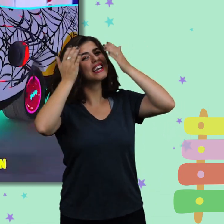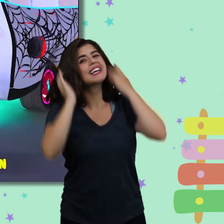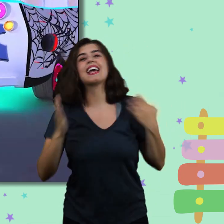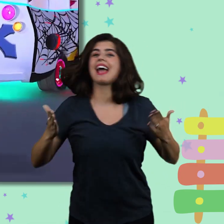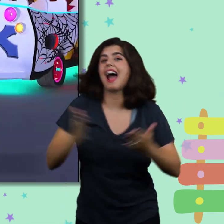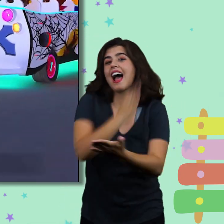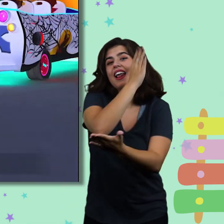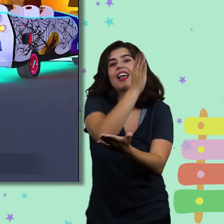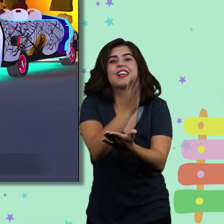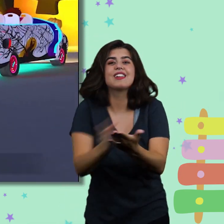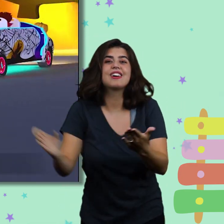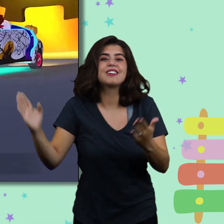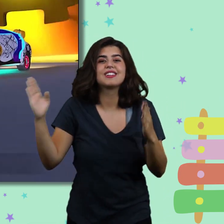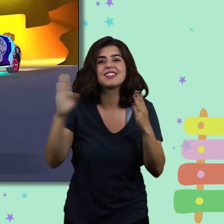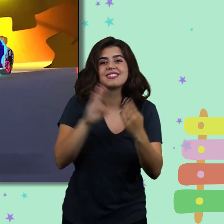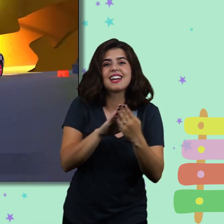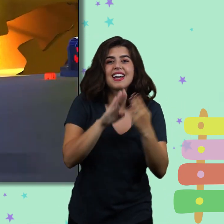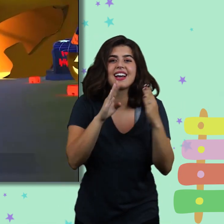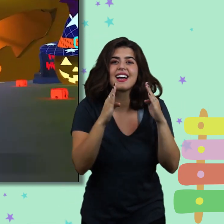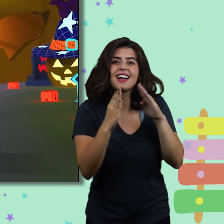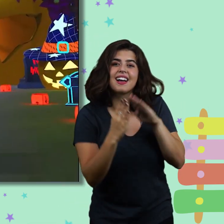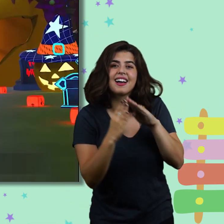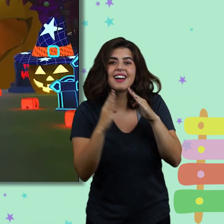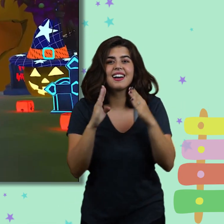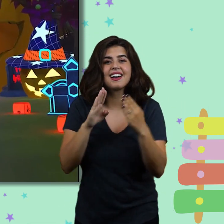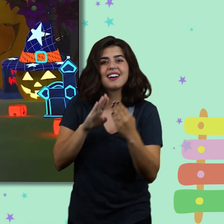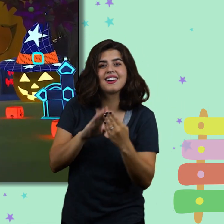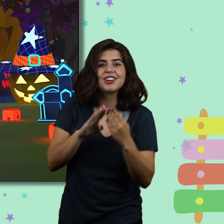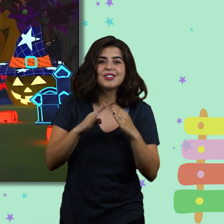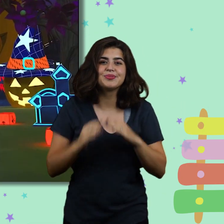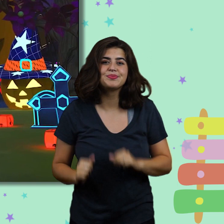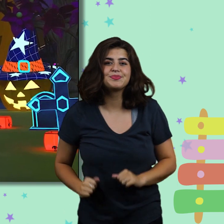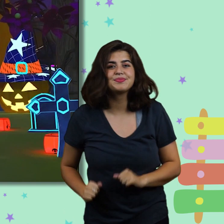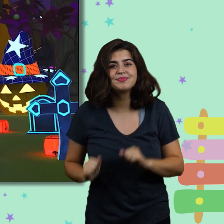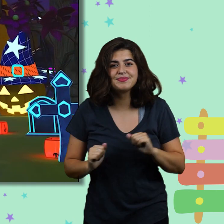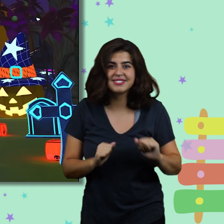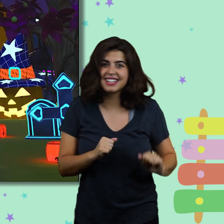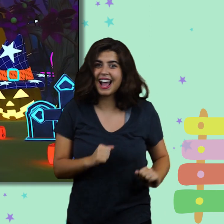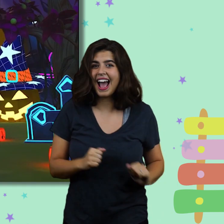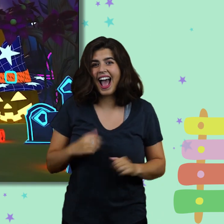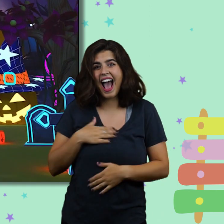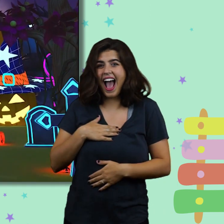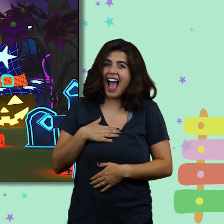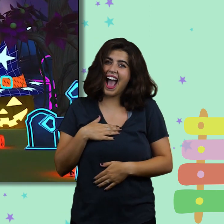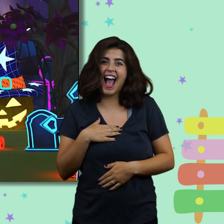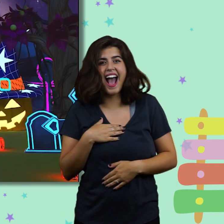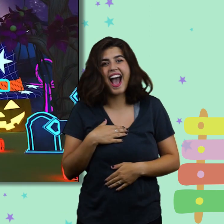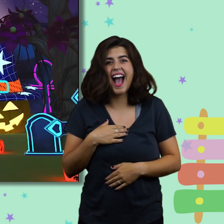Halloween, all through the town.